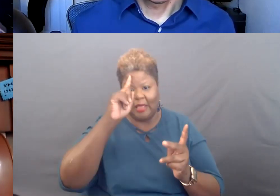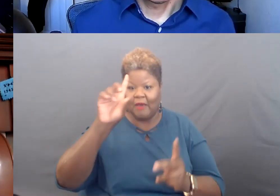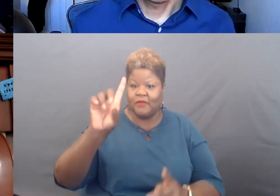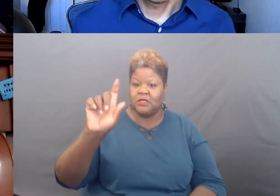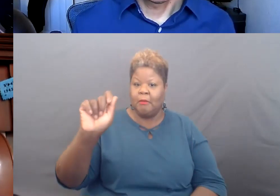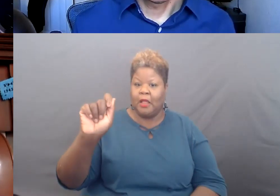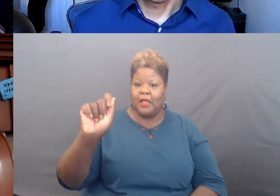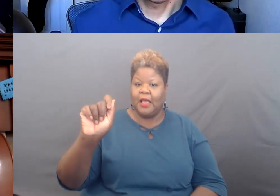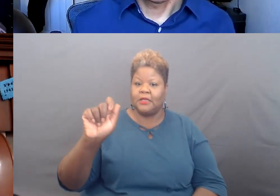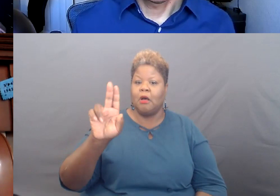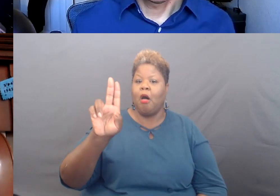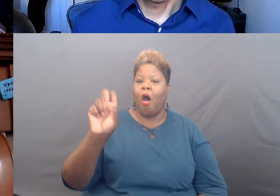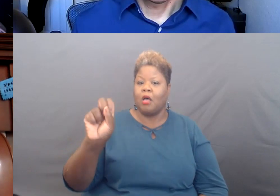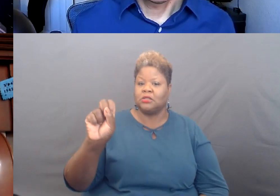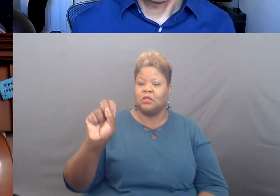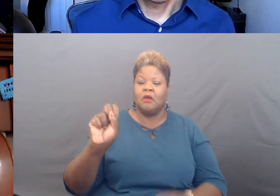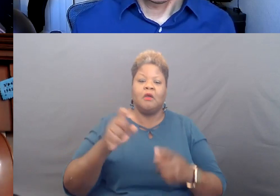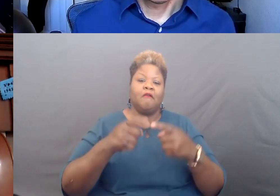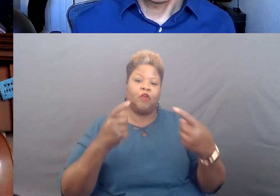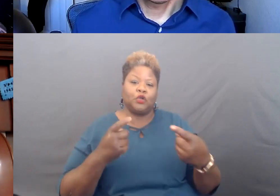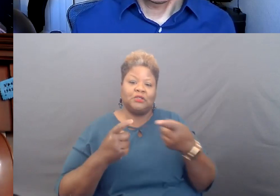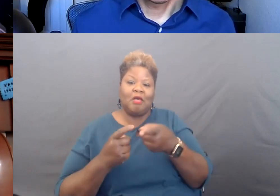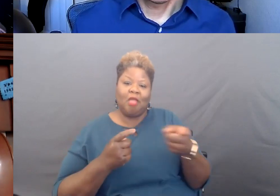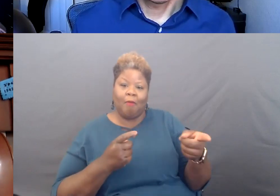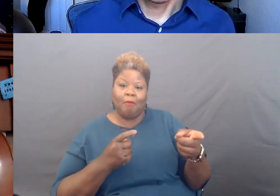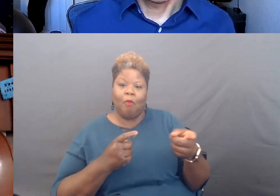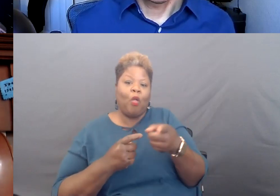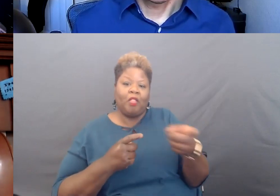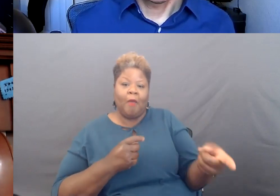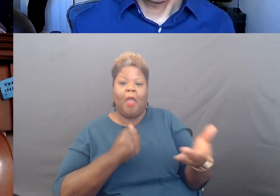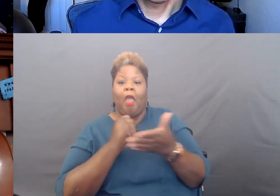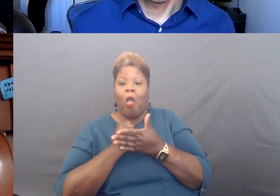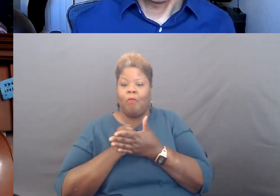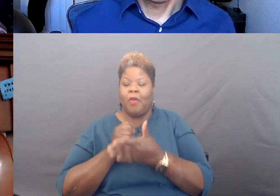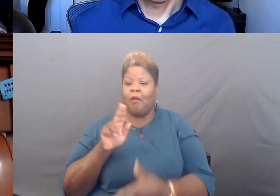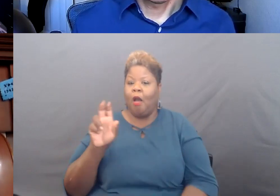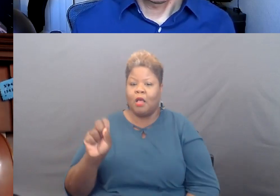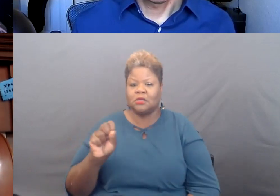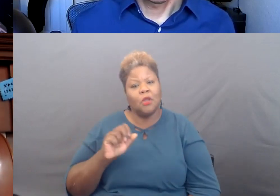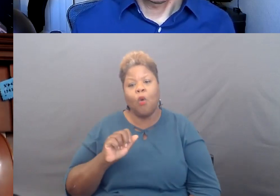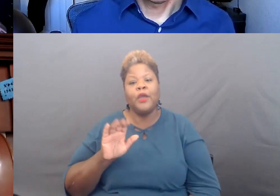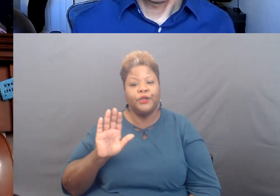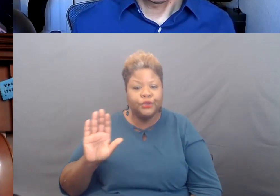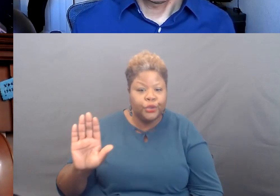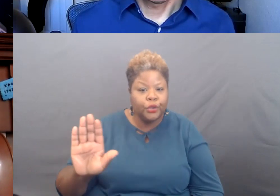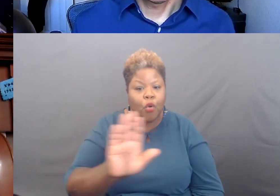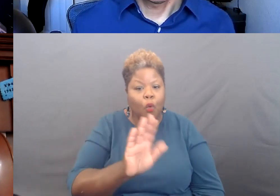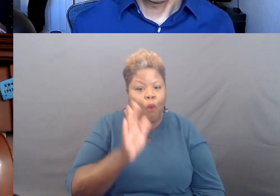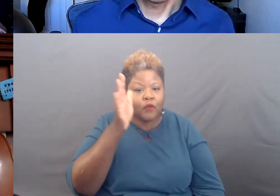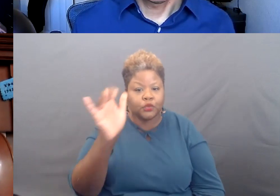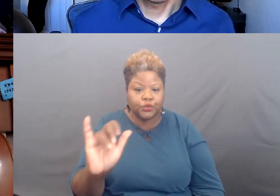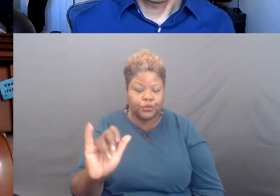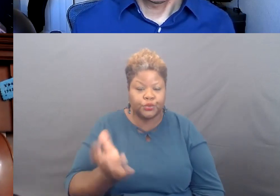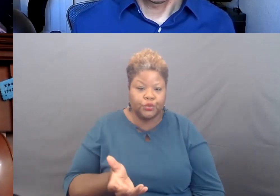just a us versus them or us helping them formula. This is your future too. All of